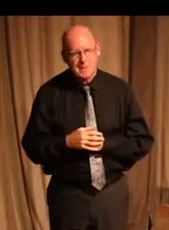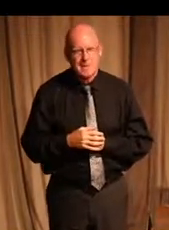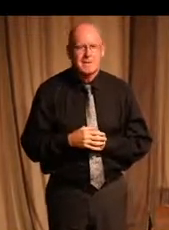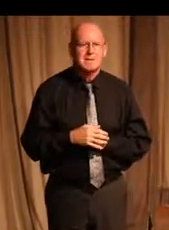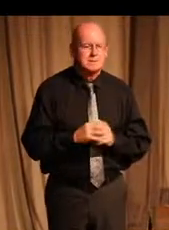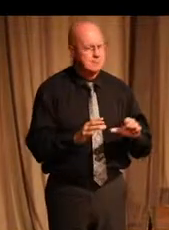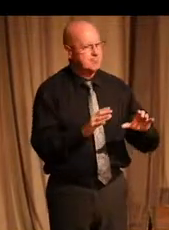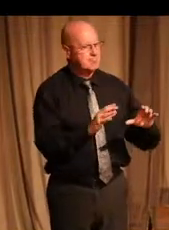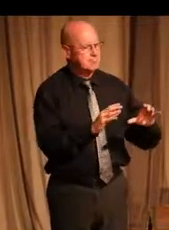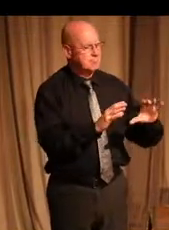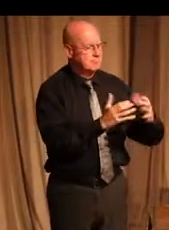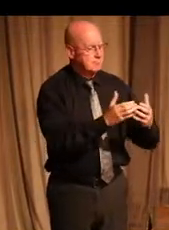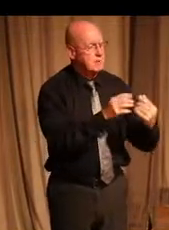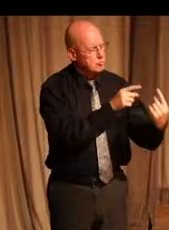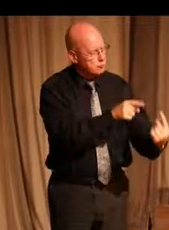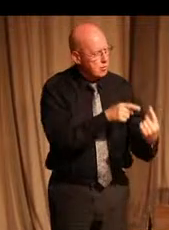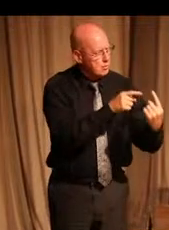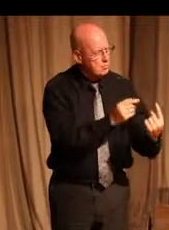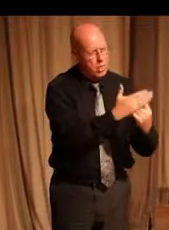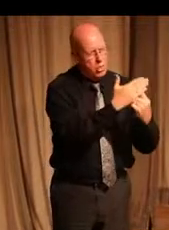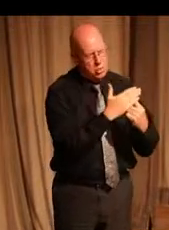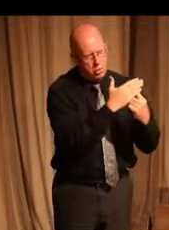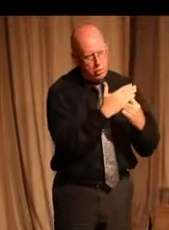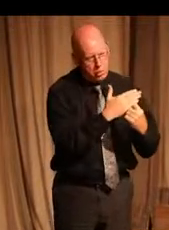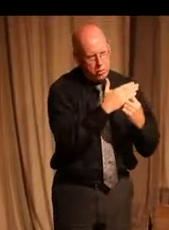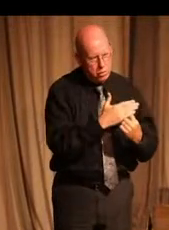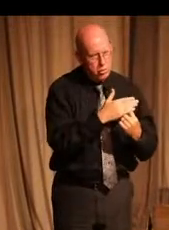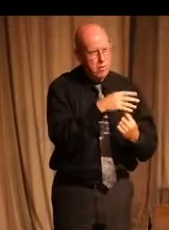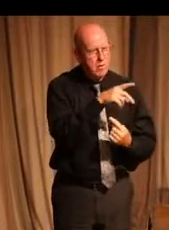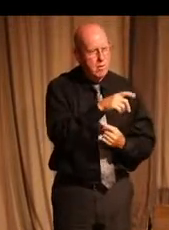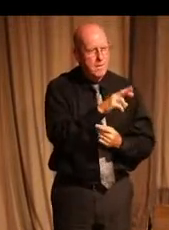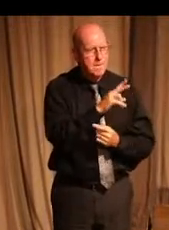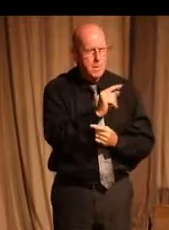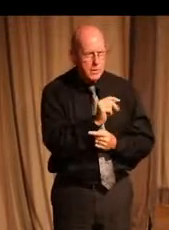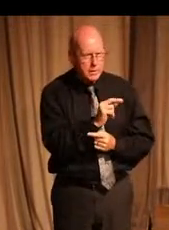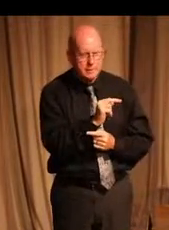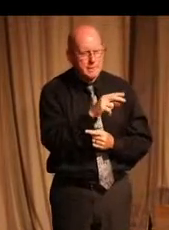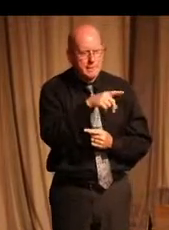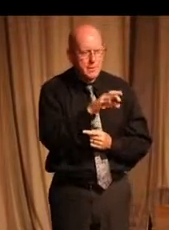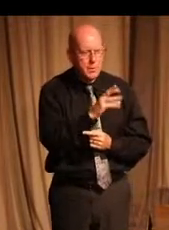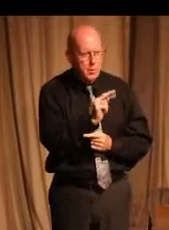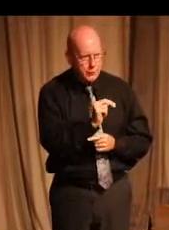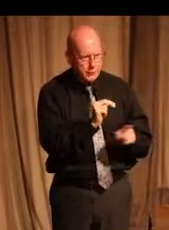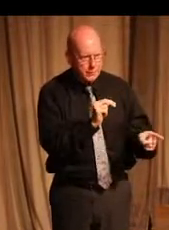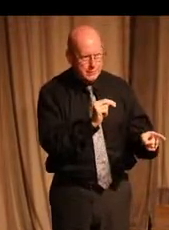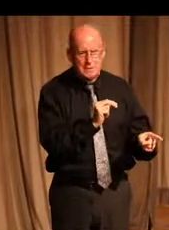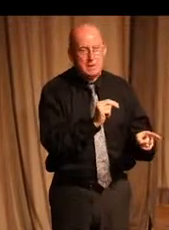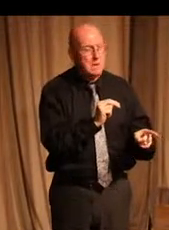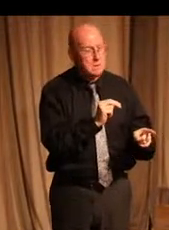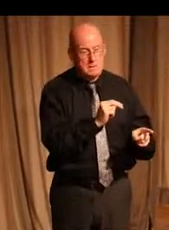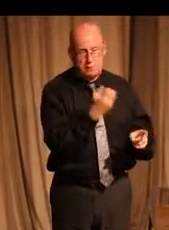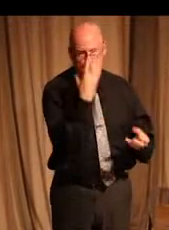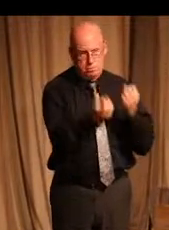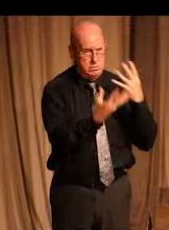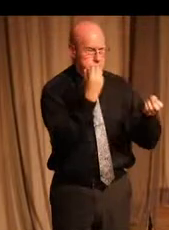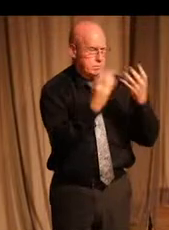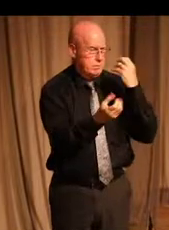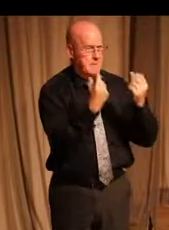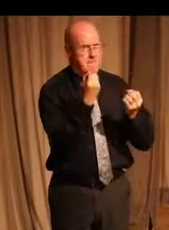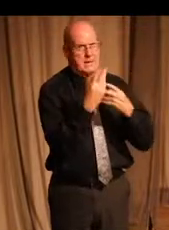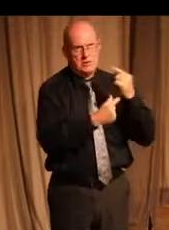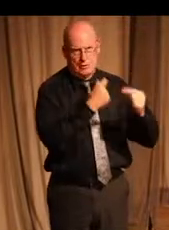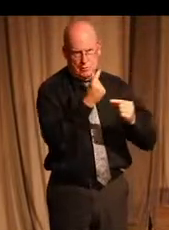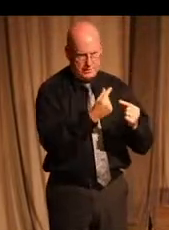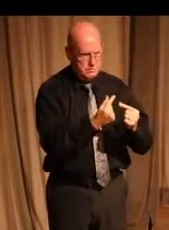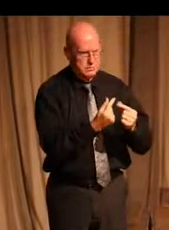of struggle, oppression, pornography, right? And that's, we've been beaten over the head by that for generations.